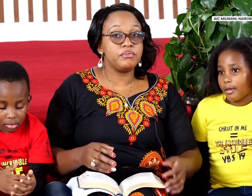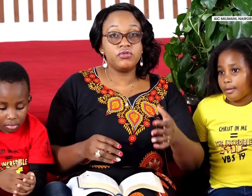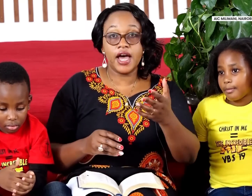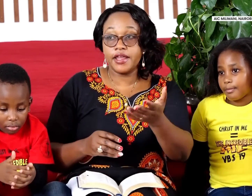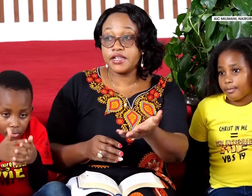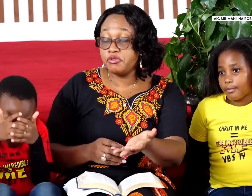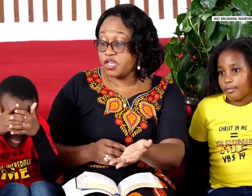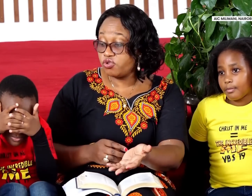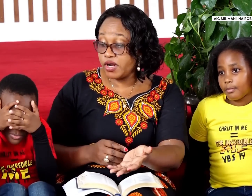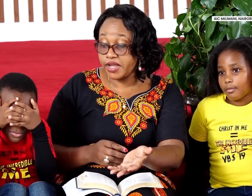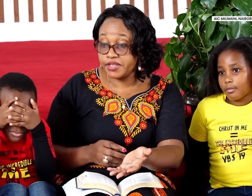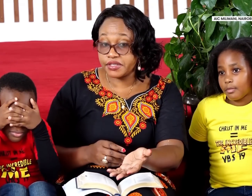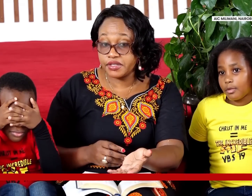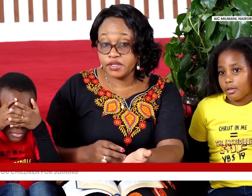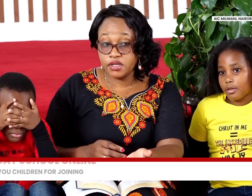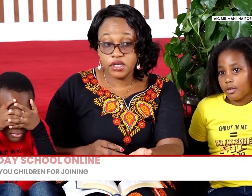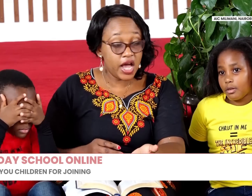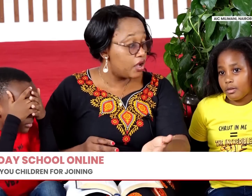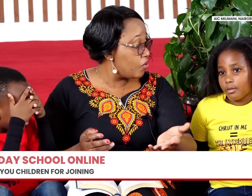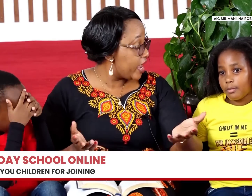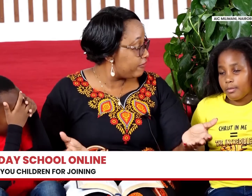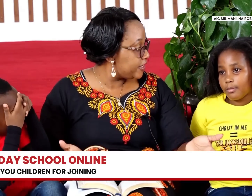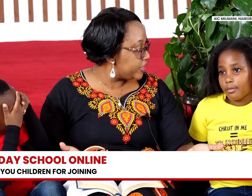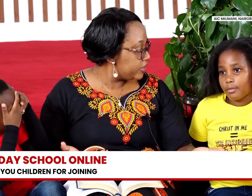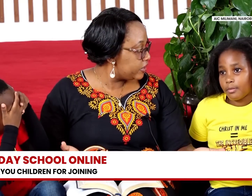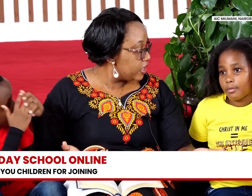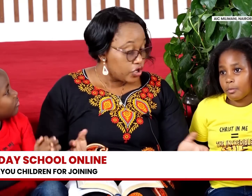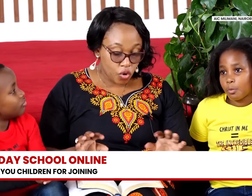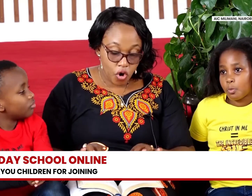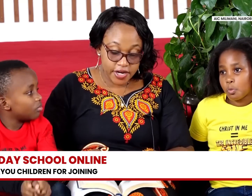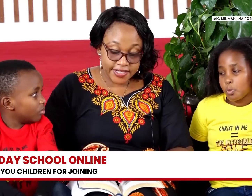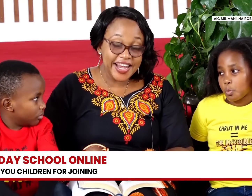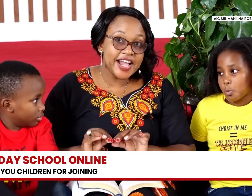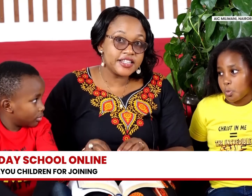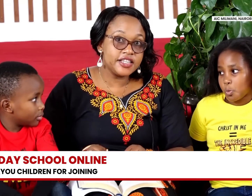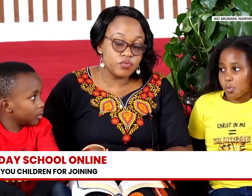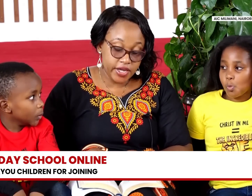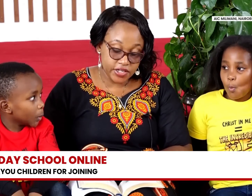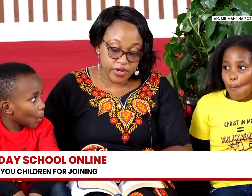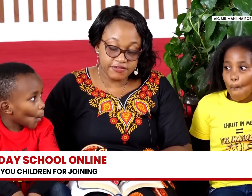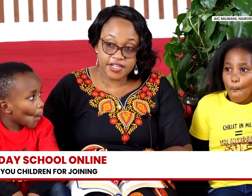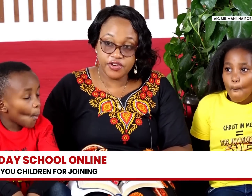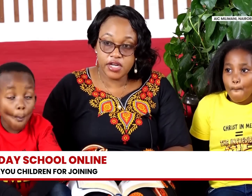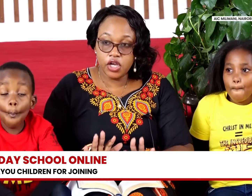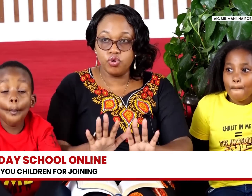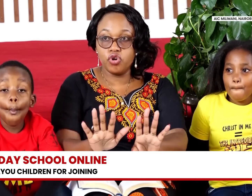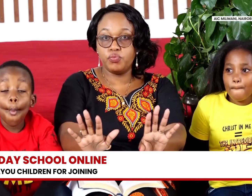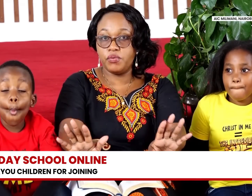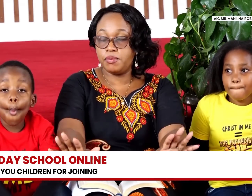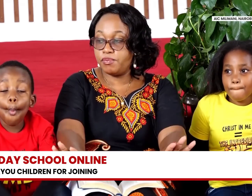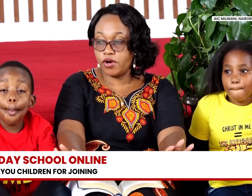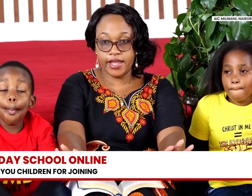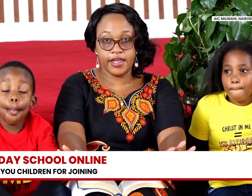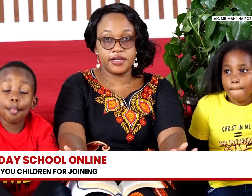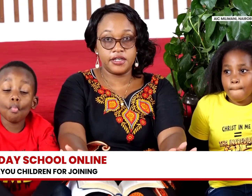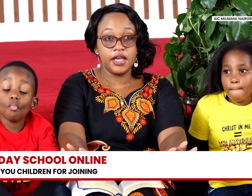who abuse others. Have you seen children like this? Yeah? Who like fighting? So God is telling us this week, as we have just read, do not be